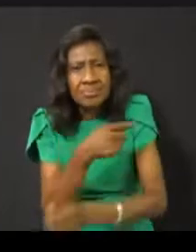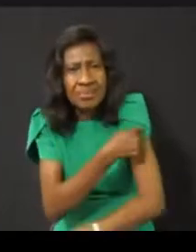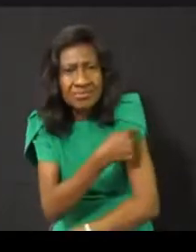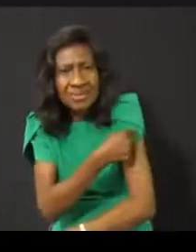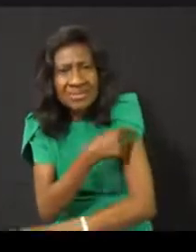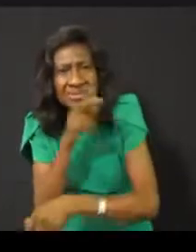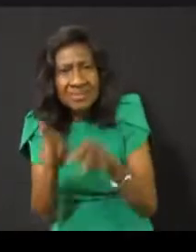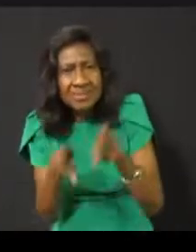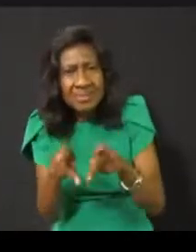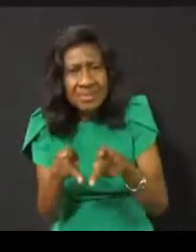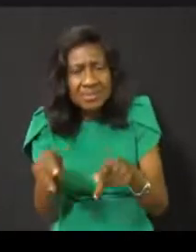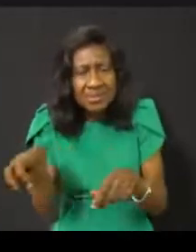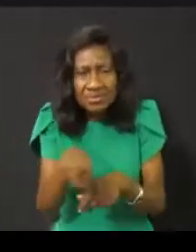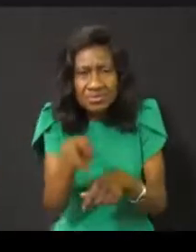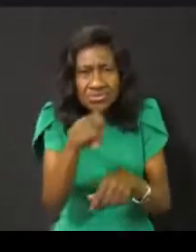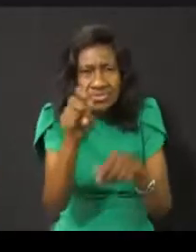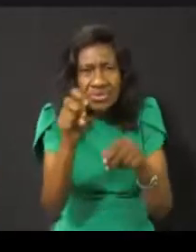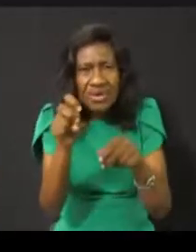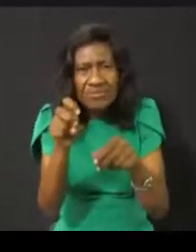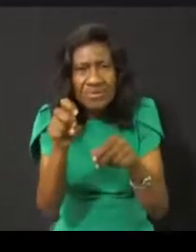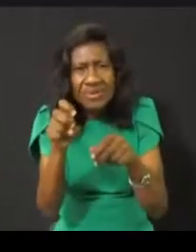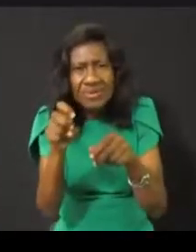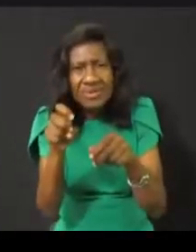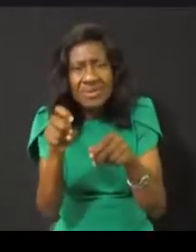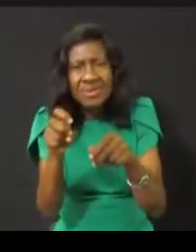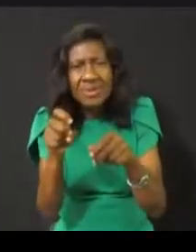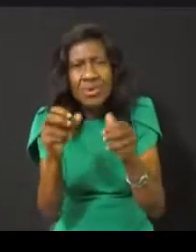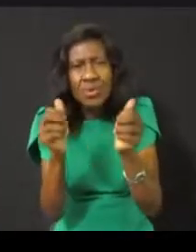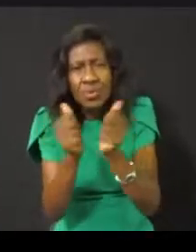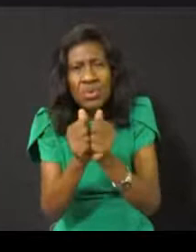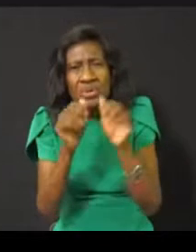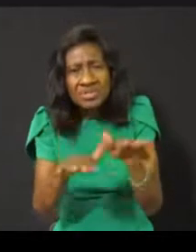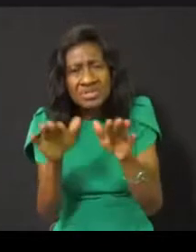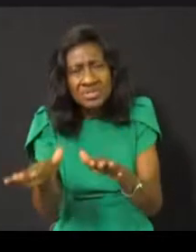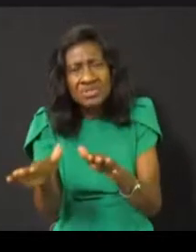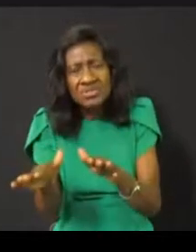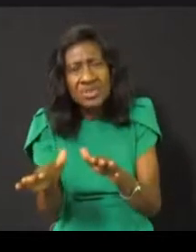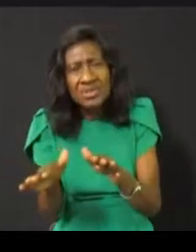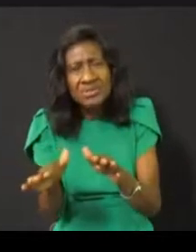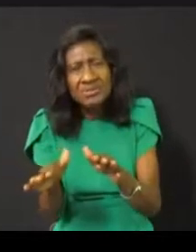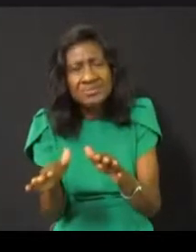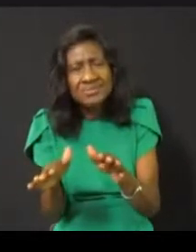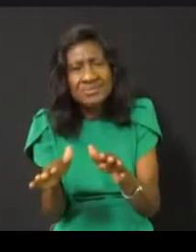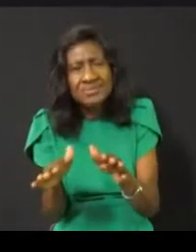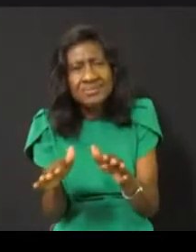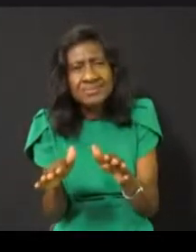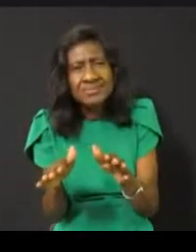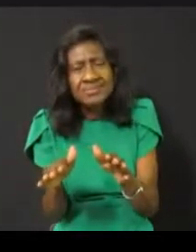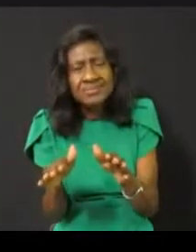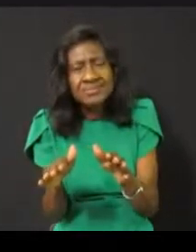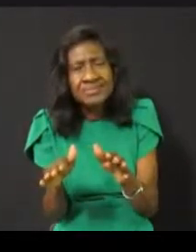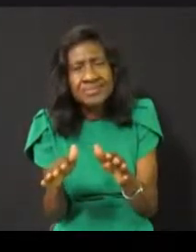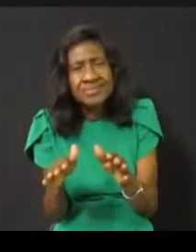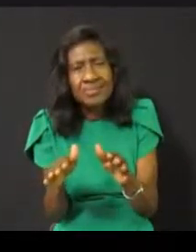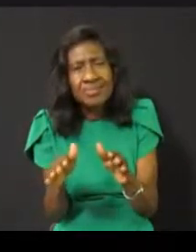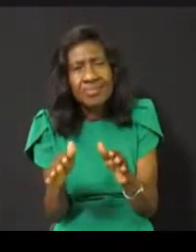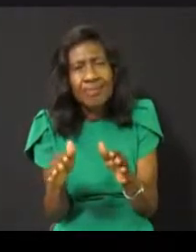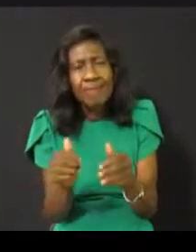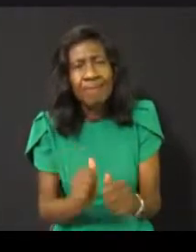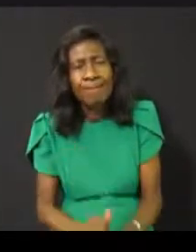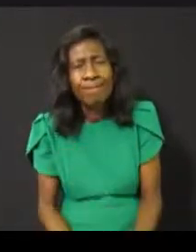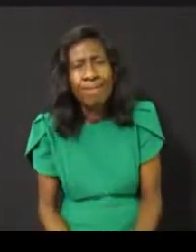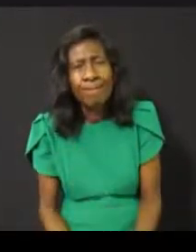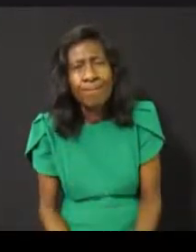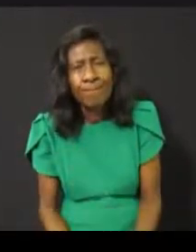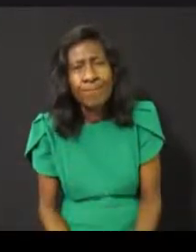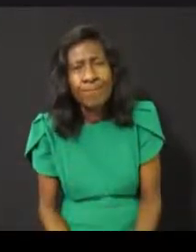vaccinated persons traveling with children. So that seems to be the number one question that is flowing out of what we heard today.